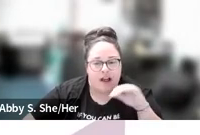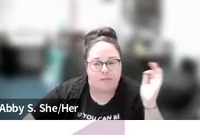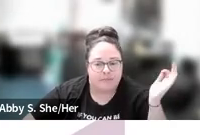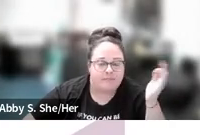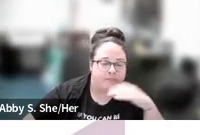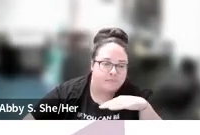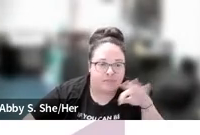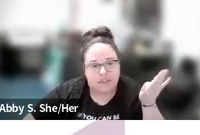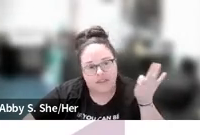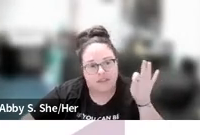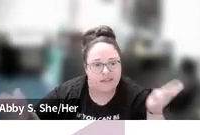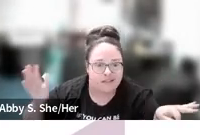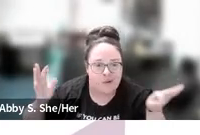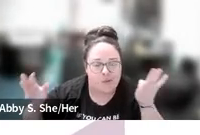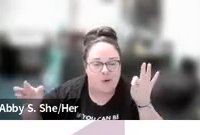sure